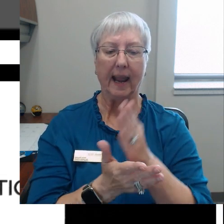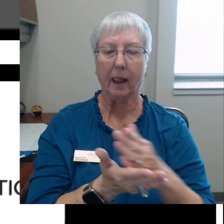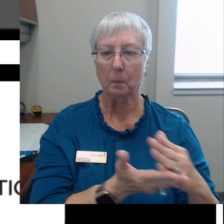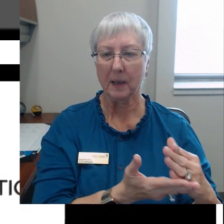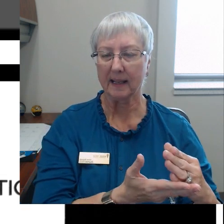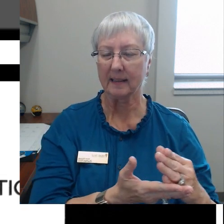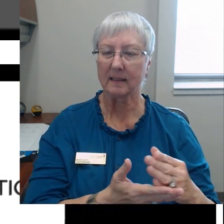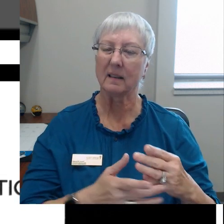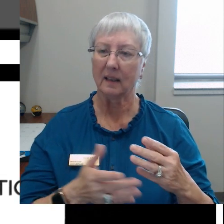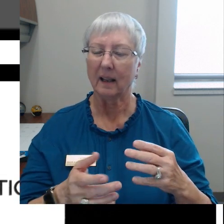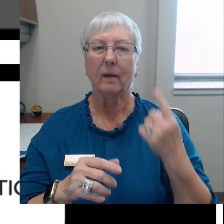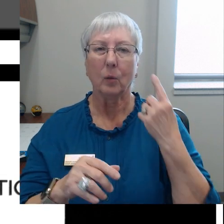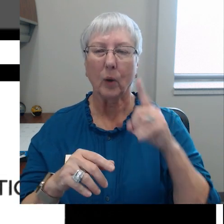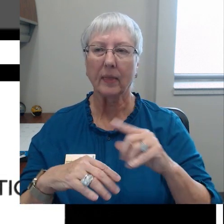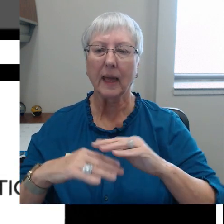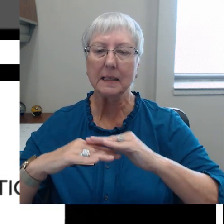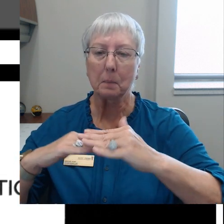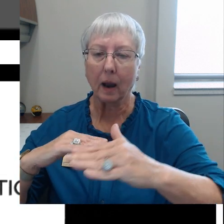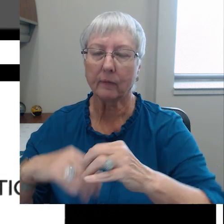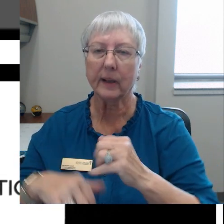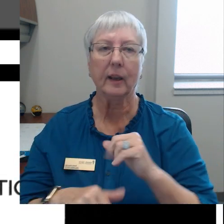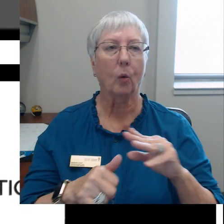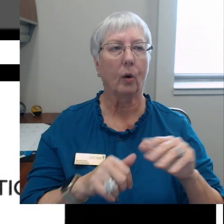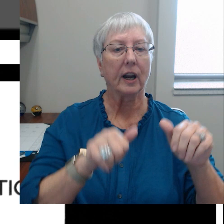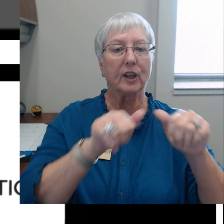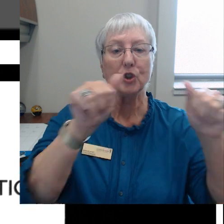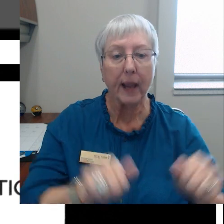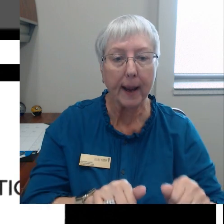topography, coming together in a shape, either as